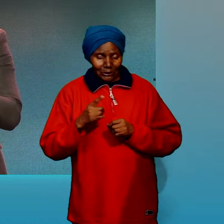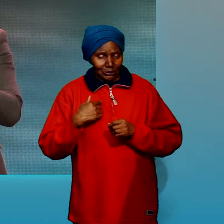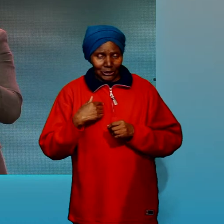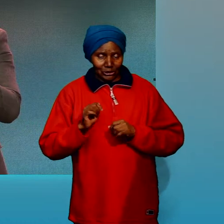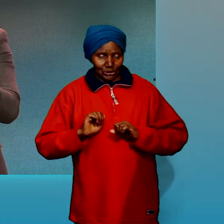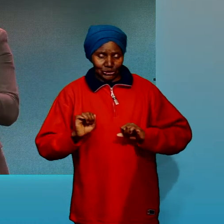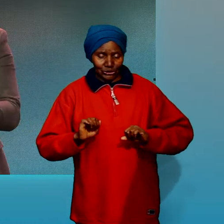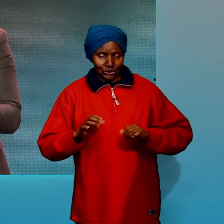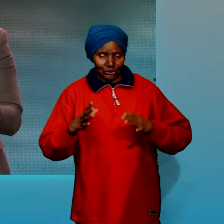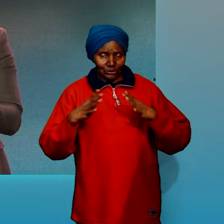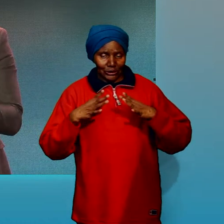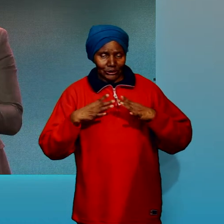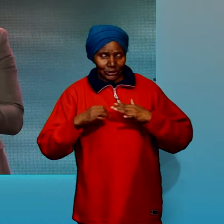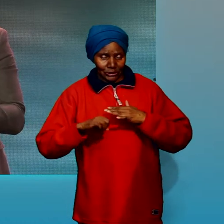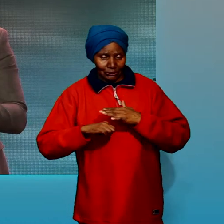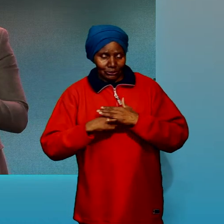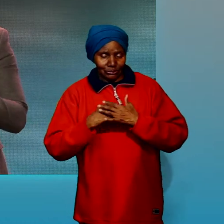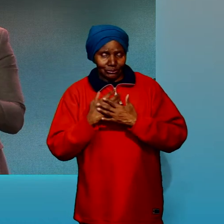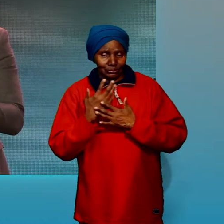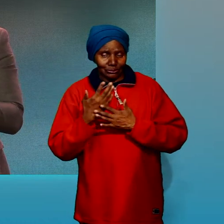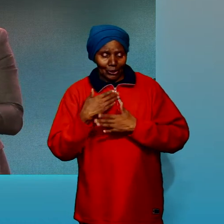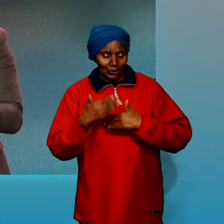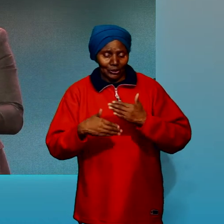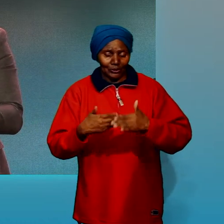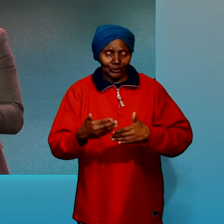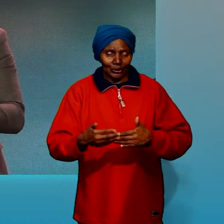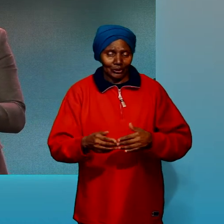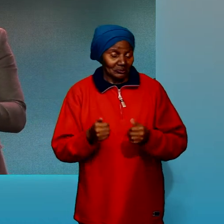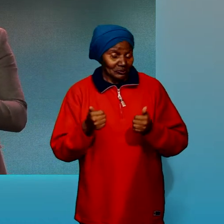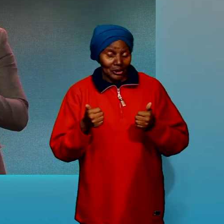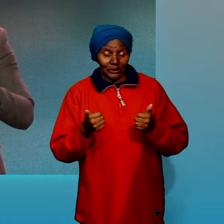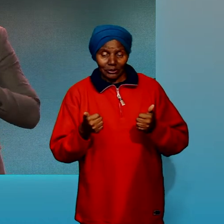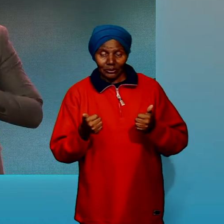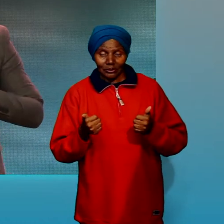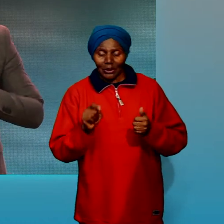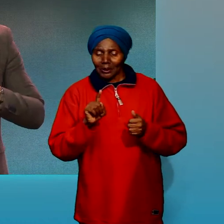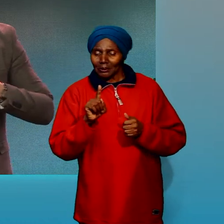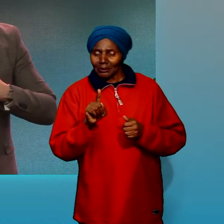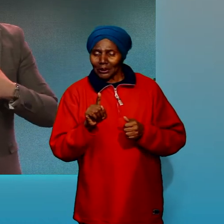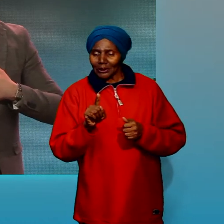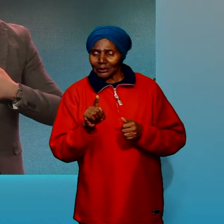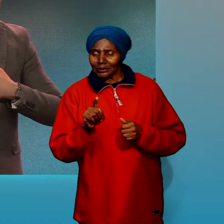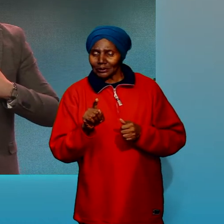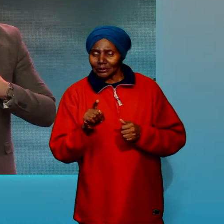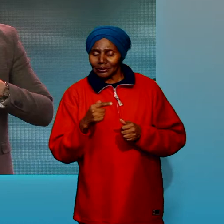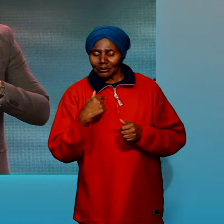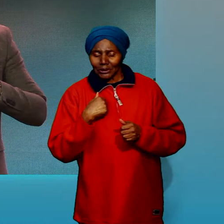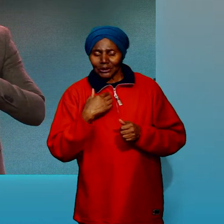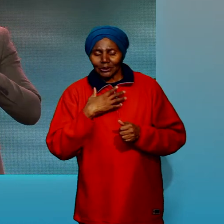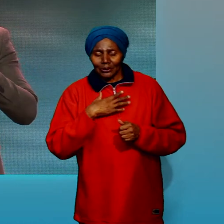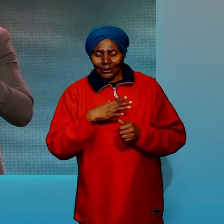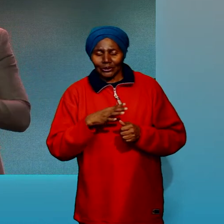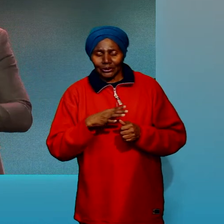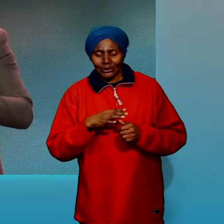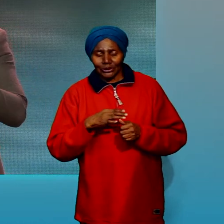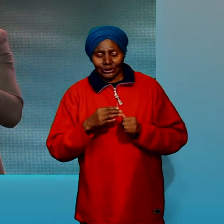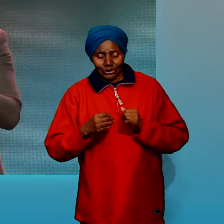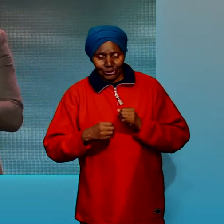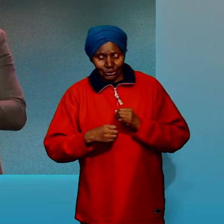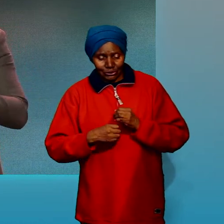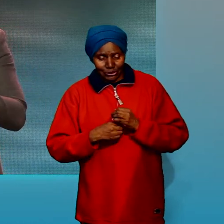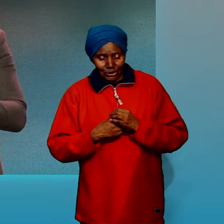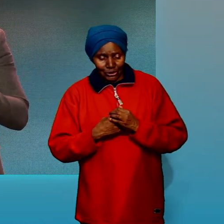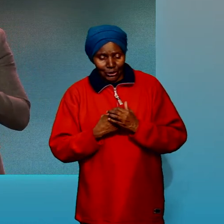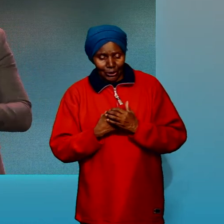I'm not ready to move forwards anymore. And that's okay. But I don't know about you. I want to grow. I want to keep